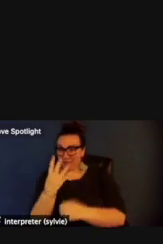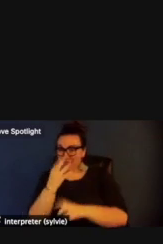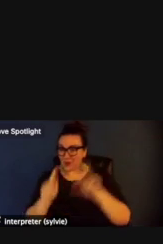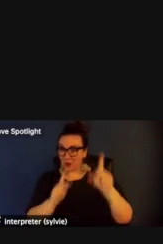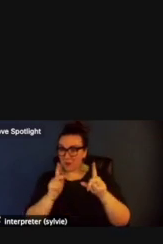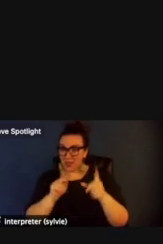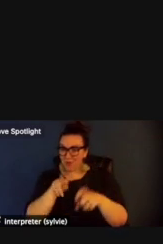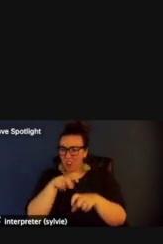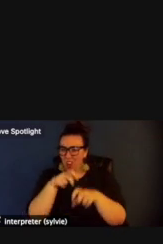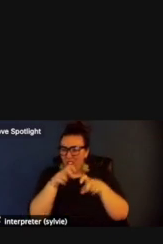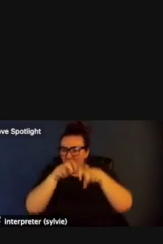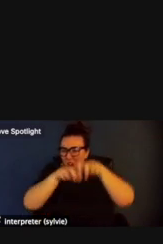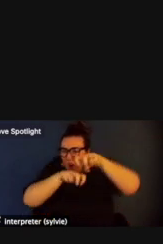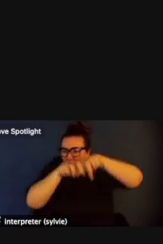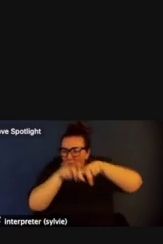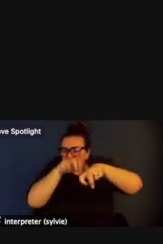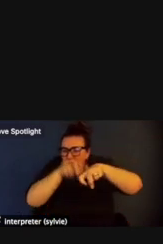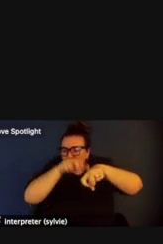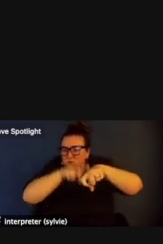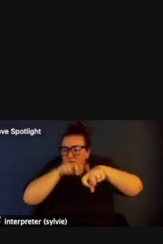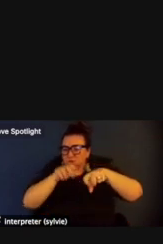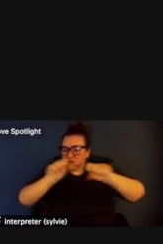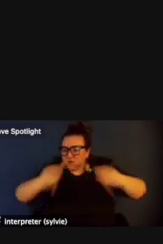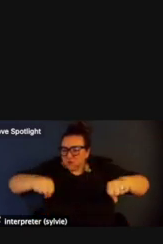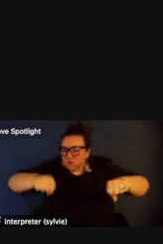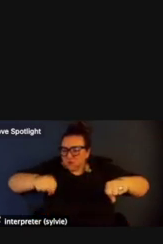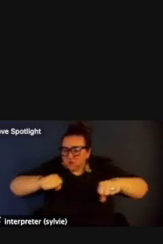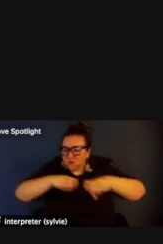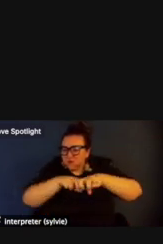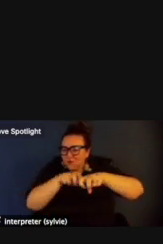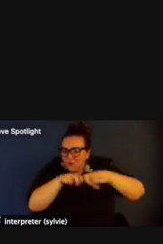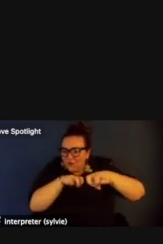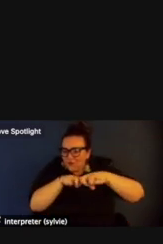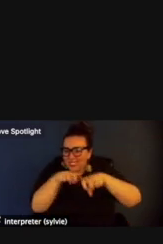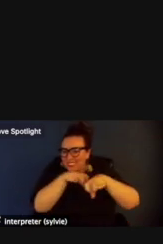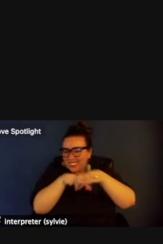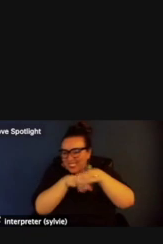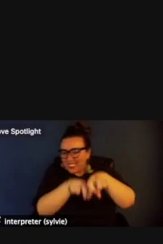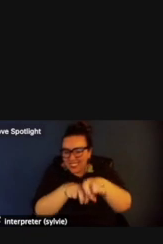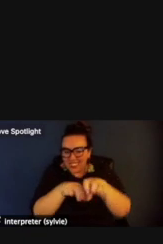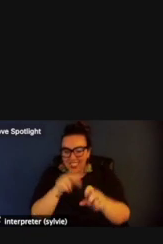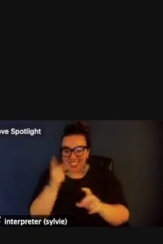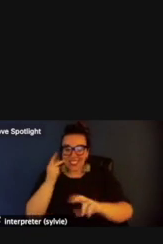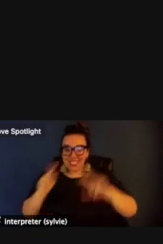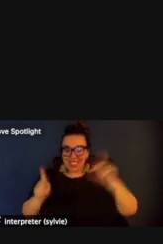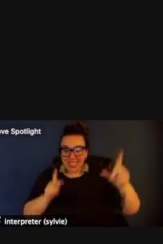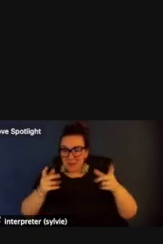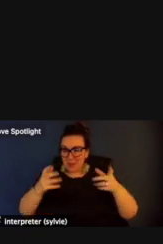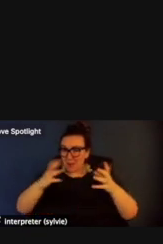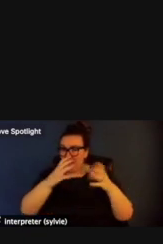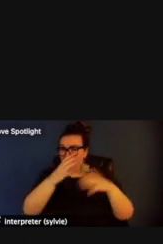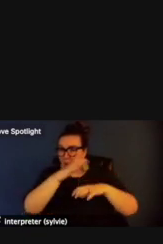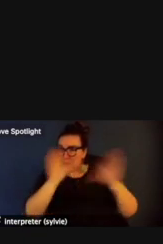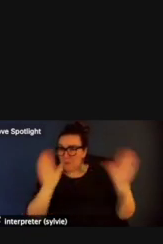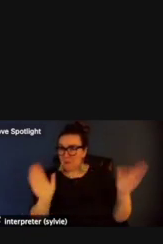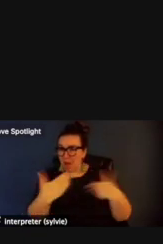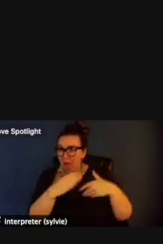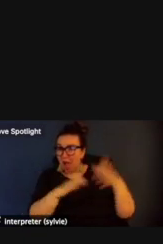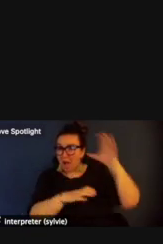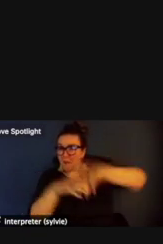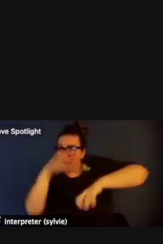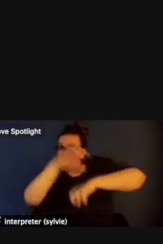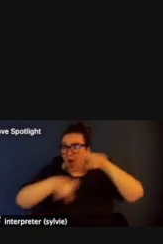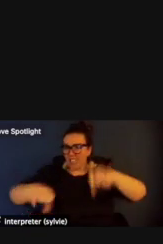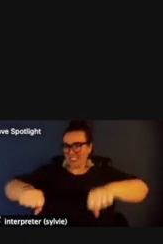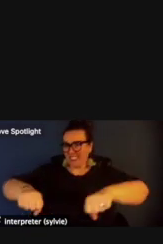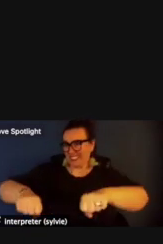one scooter? Goodness. See, they're all riding it together. And see how people are carrying all this stuff on the back of their truck? Whoa, and then this